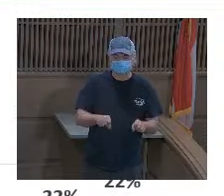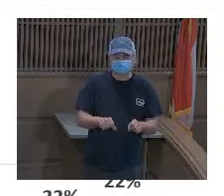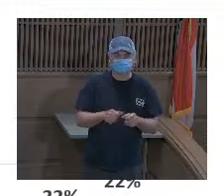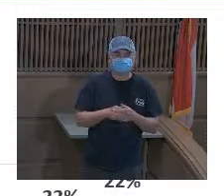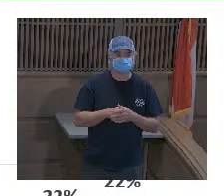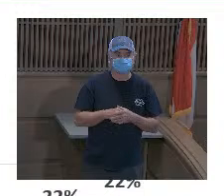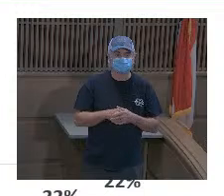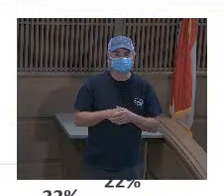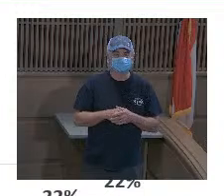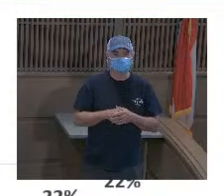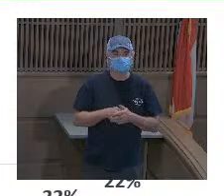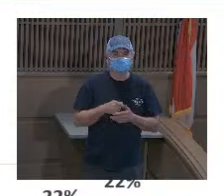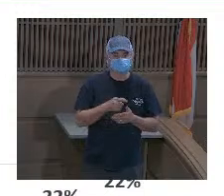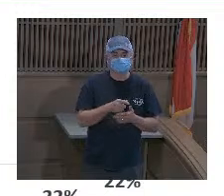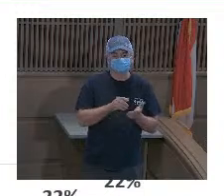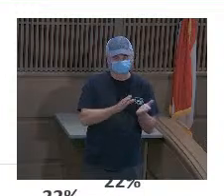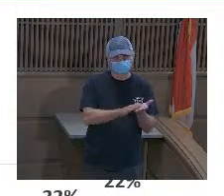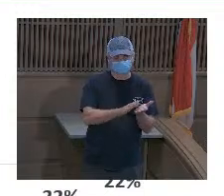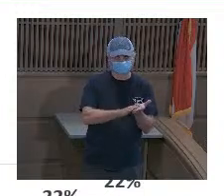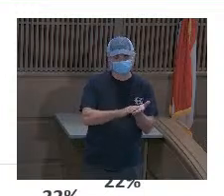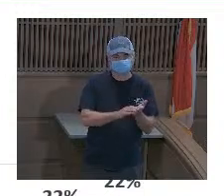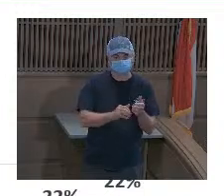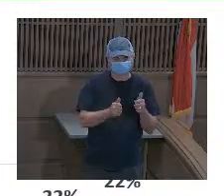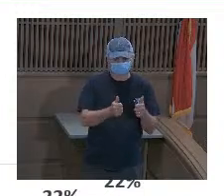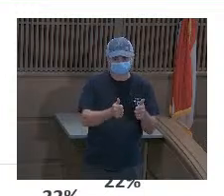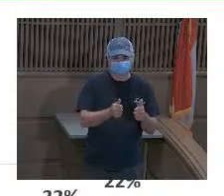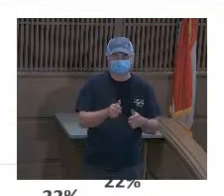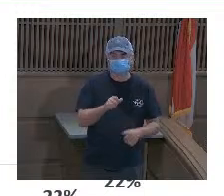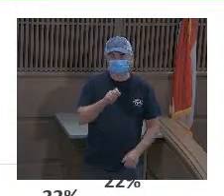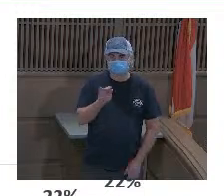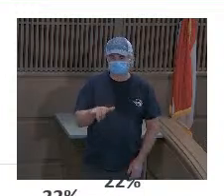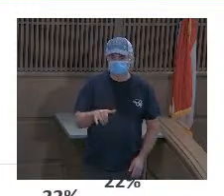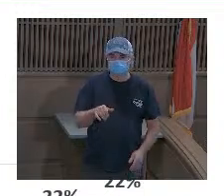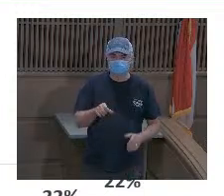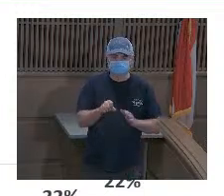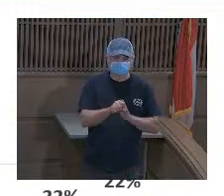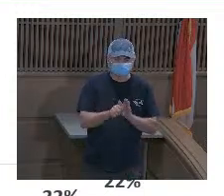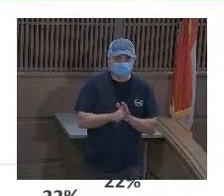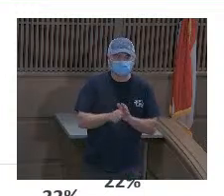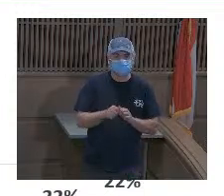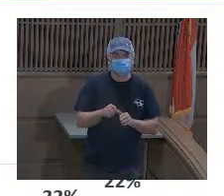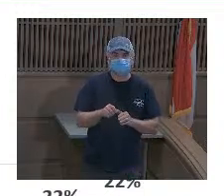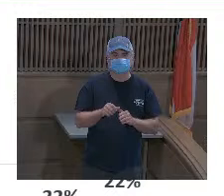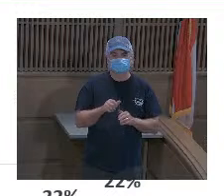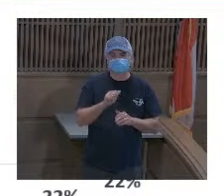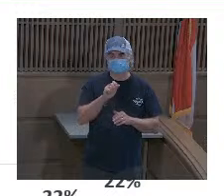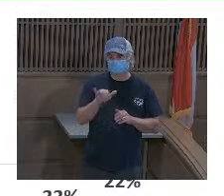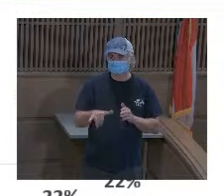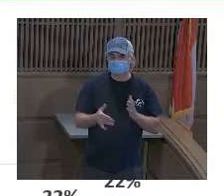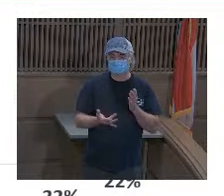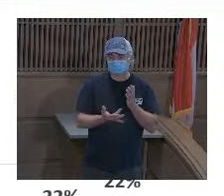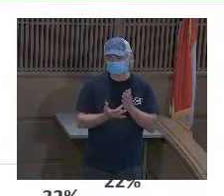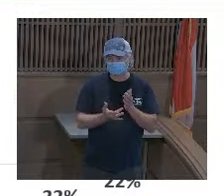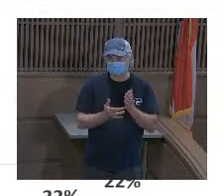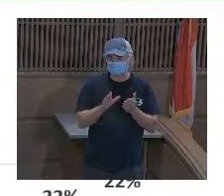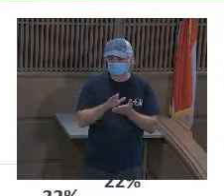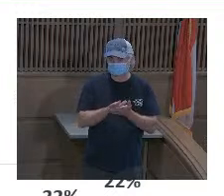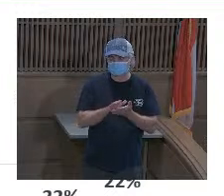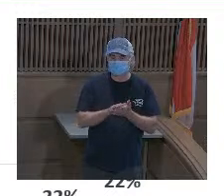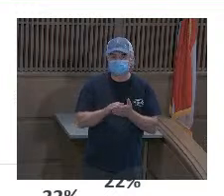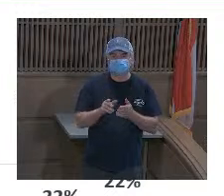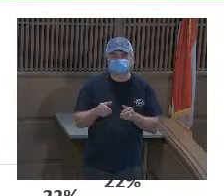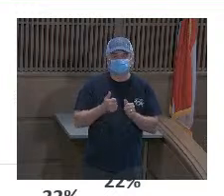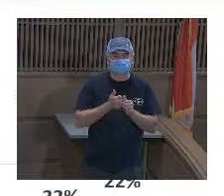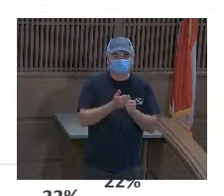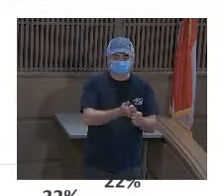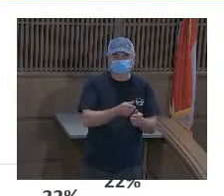County school system, like Albany State and Albany Tech, have followed the